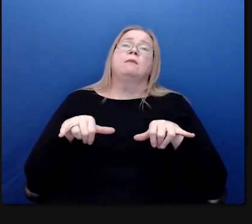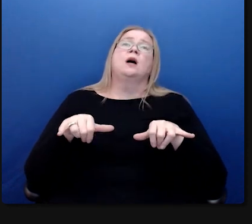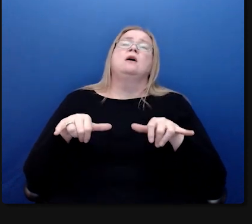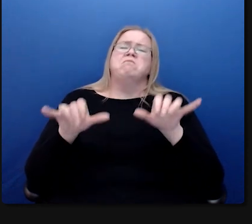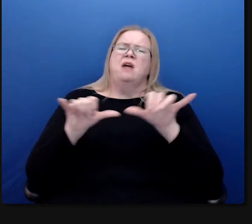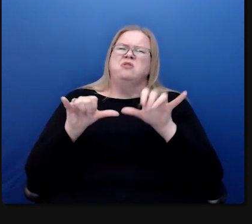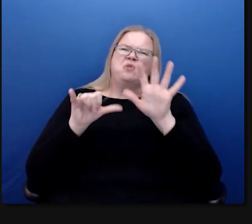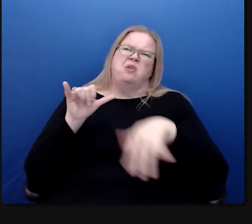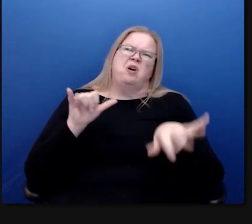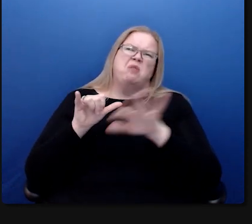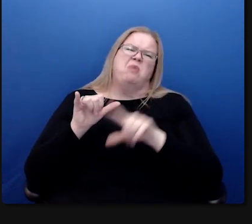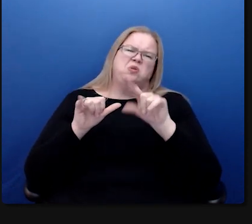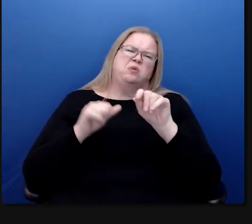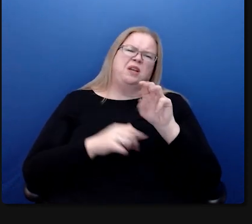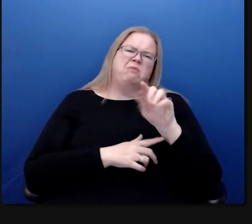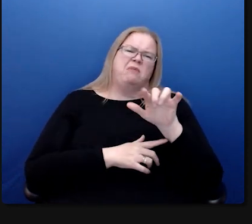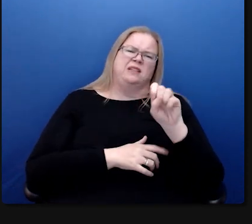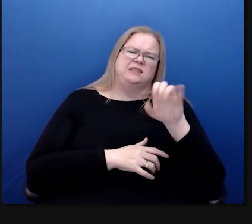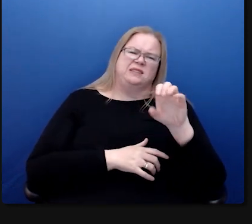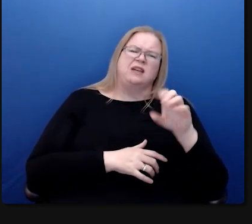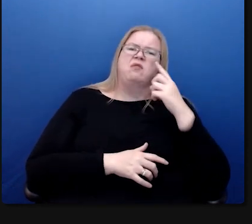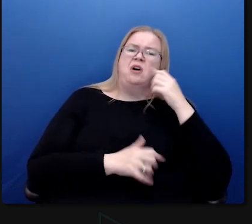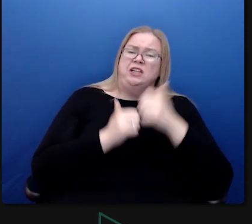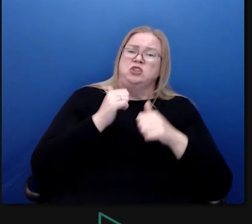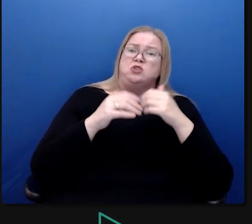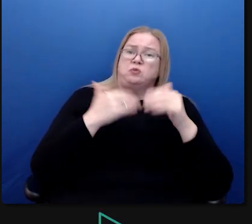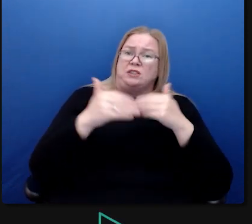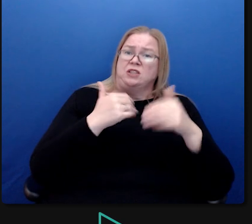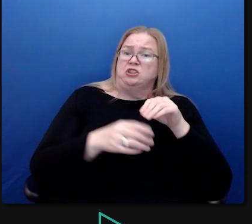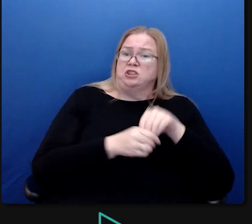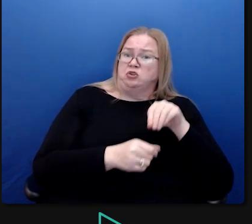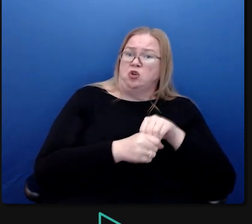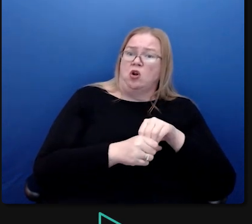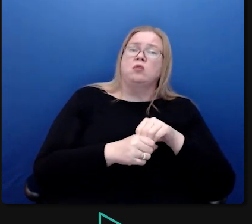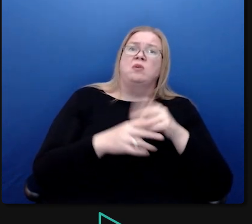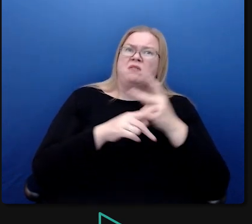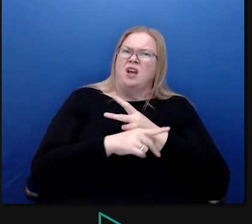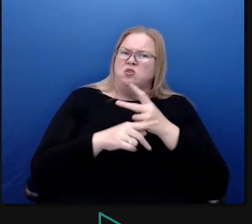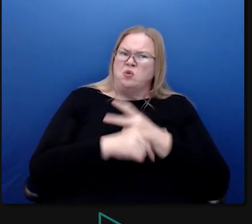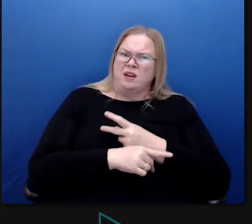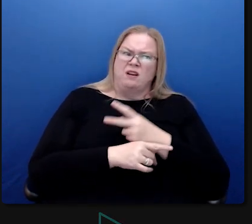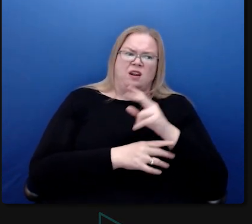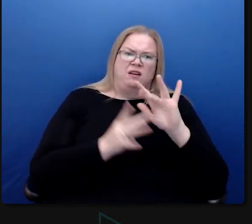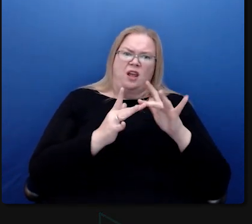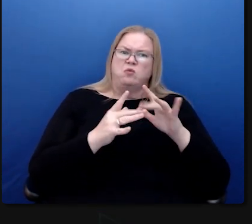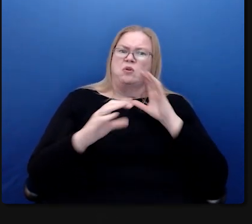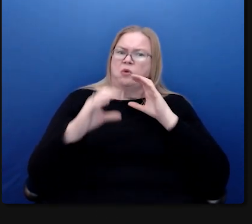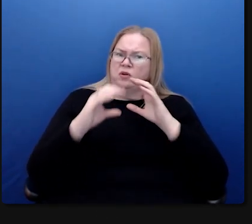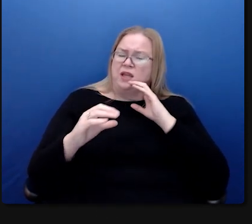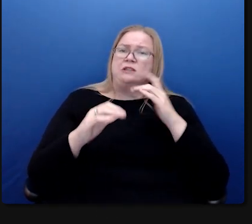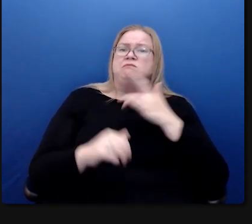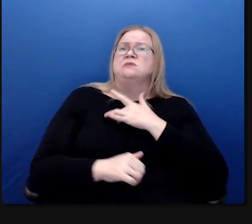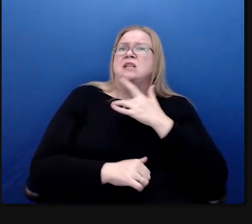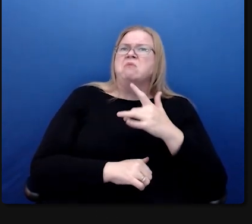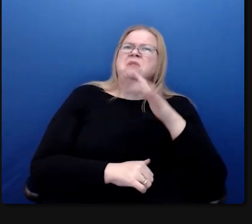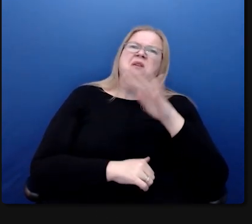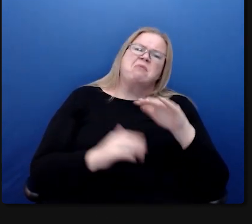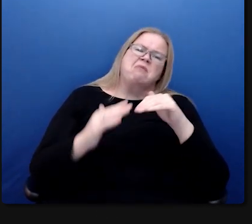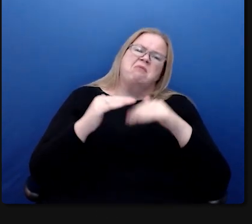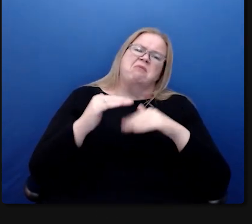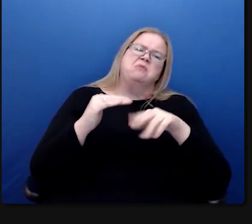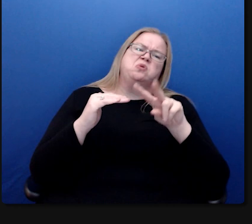team who are experts at what they do and can really tell you about how we go about driving those health,